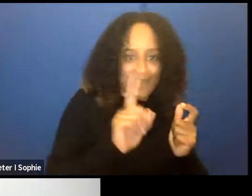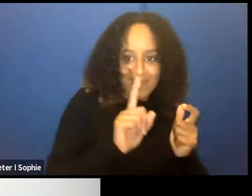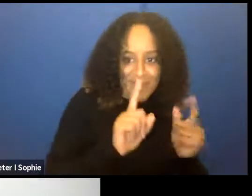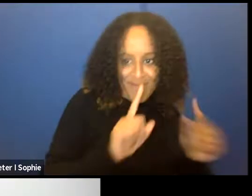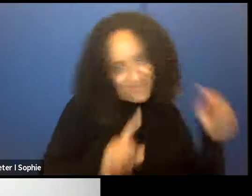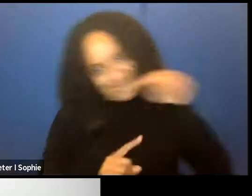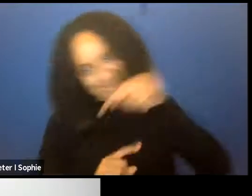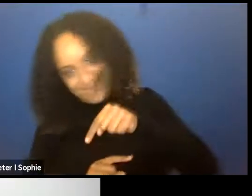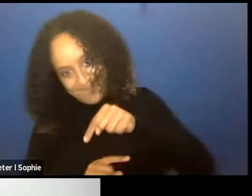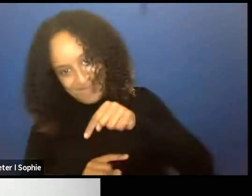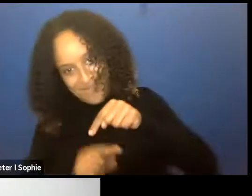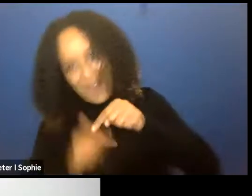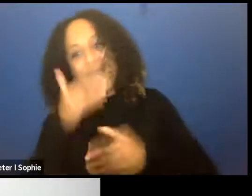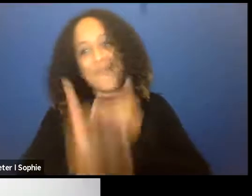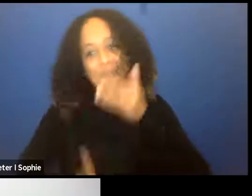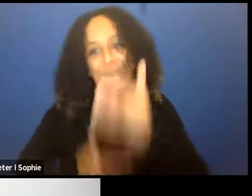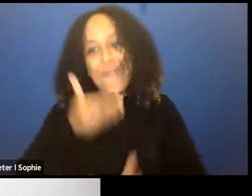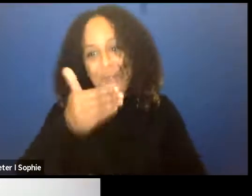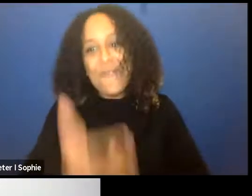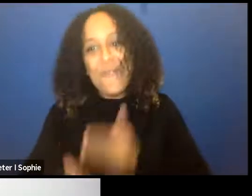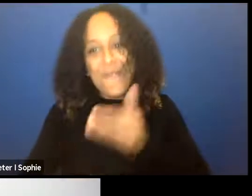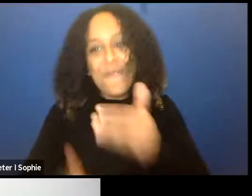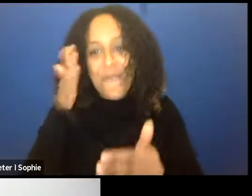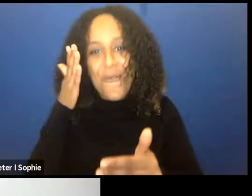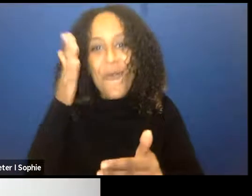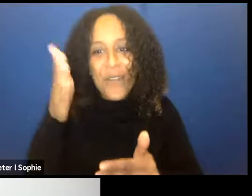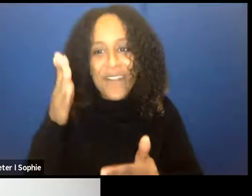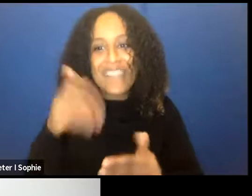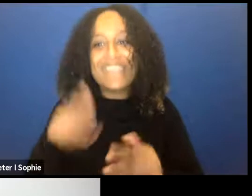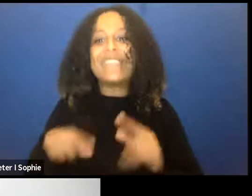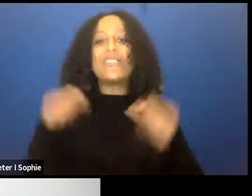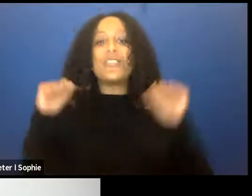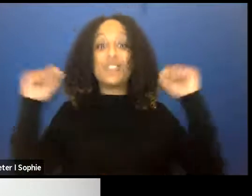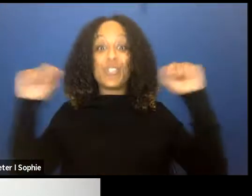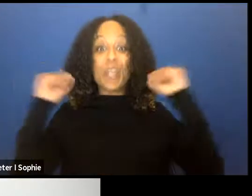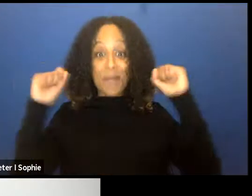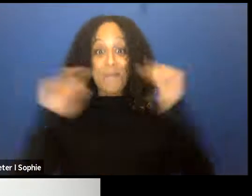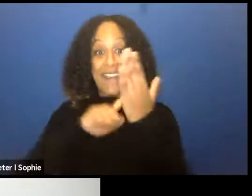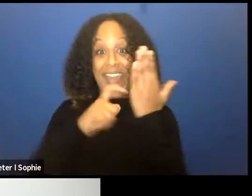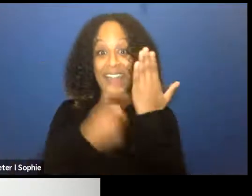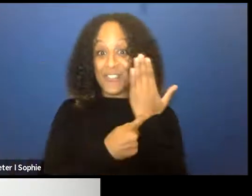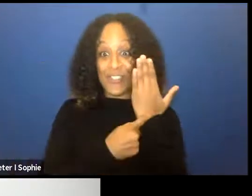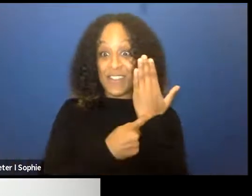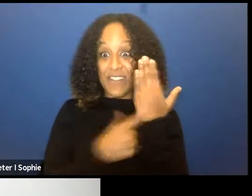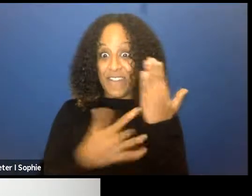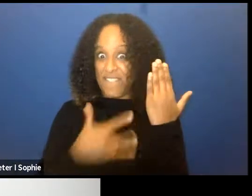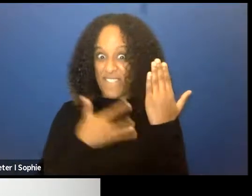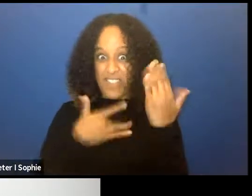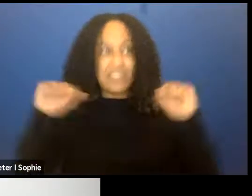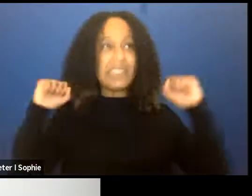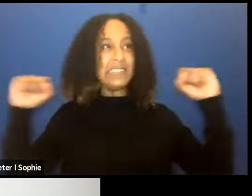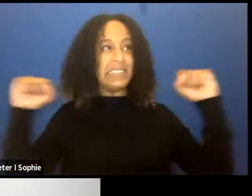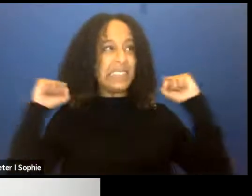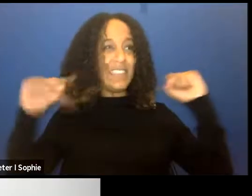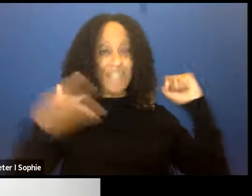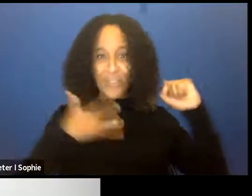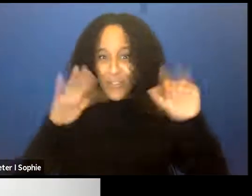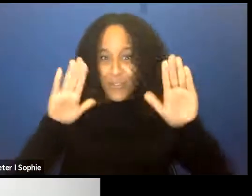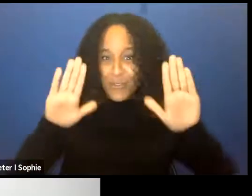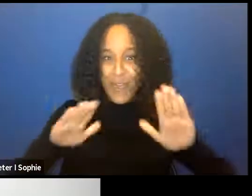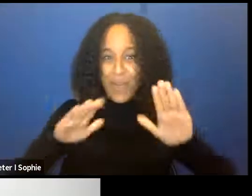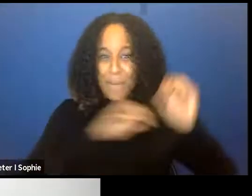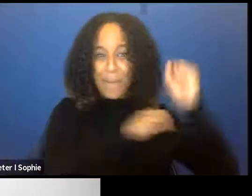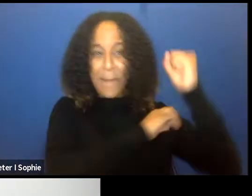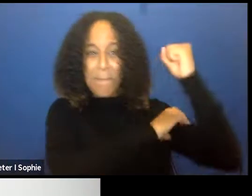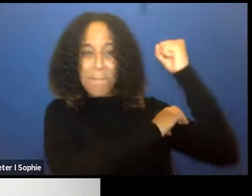forward. I go back to the gym analogy. Going to the gym doesn't feel great. Like building